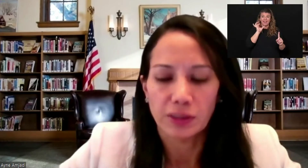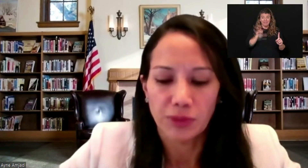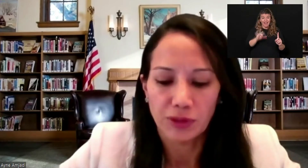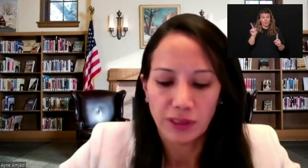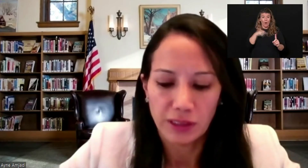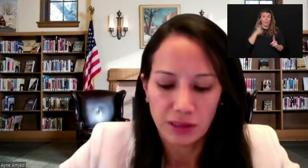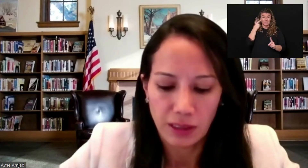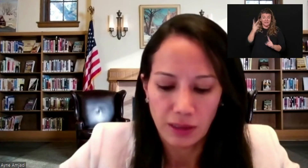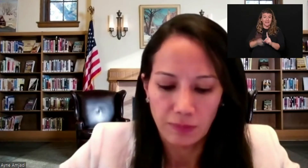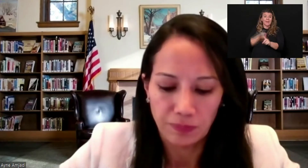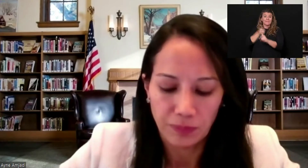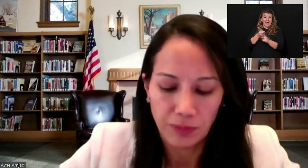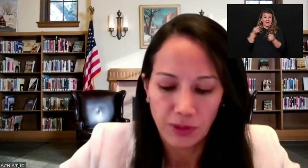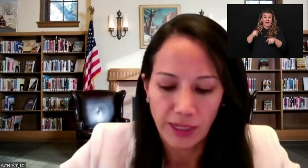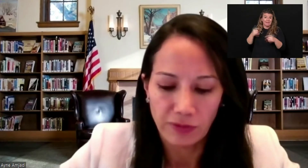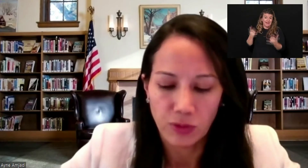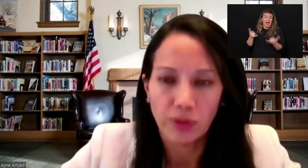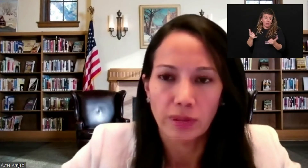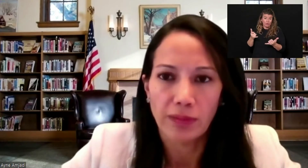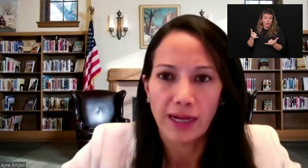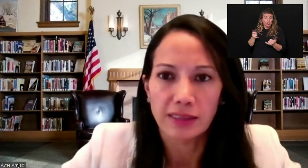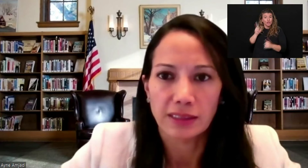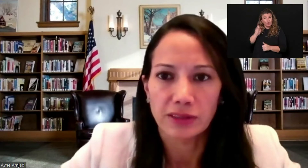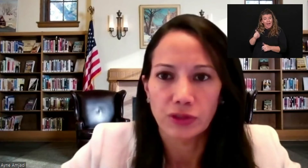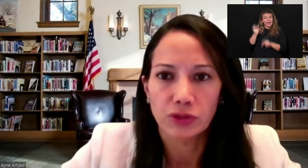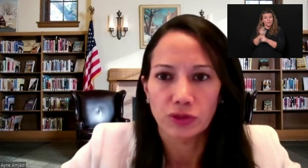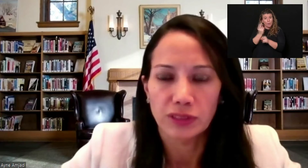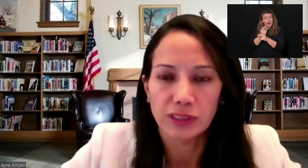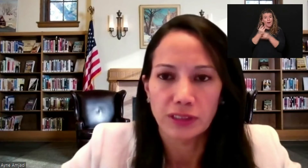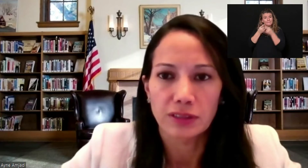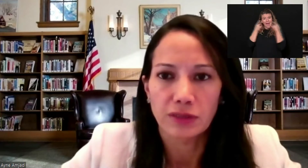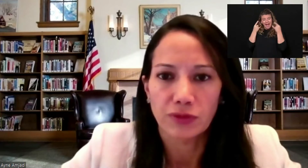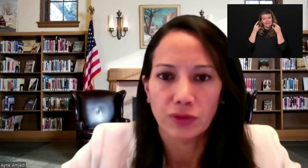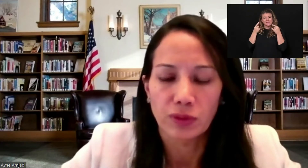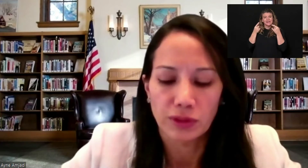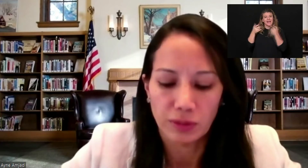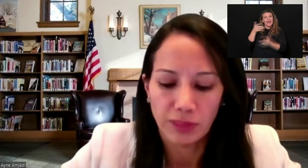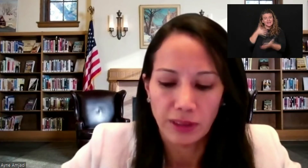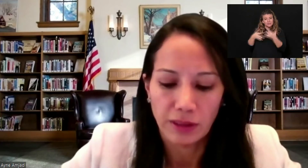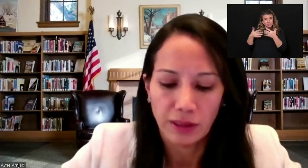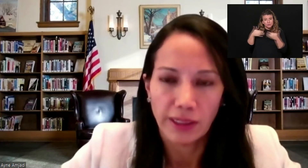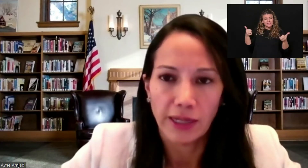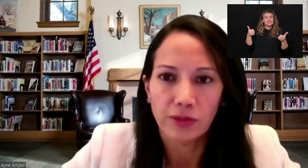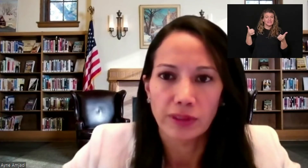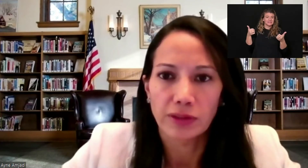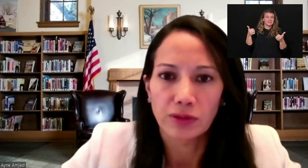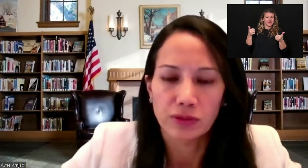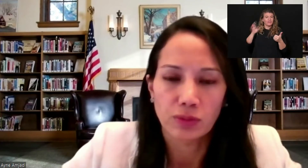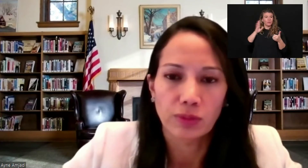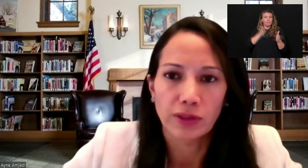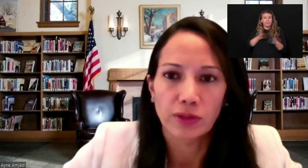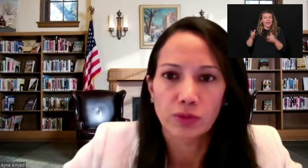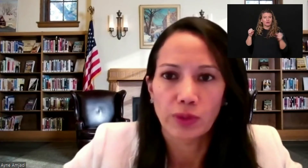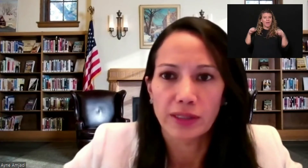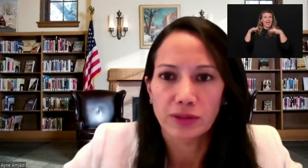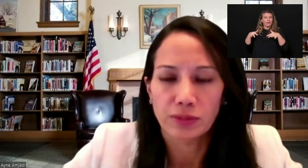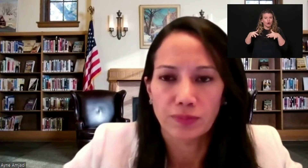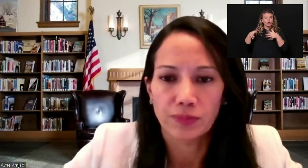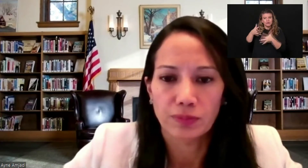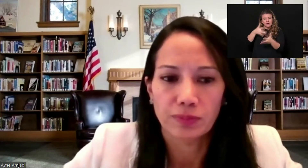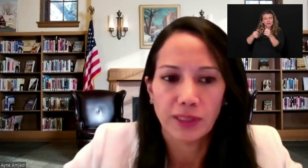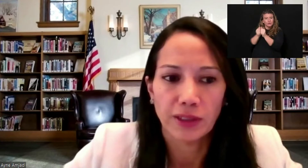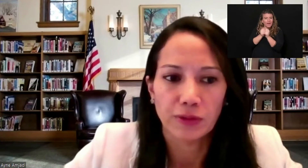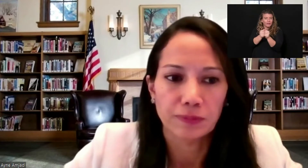seeing in communities. But you have to wear a mask and social distance if you're going to be gathering in those